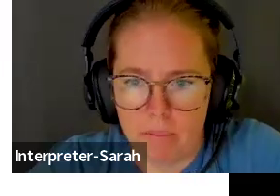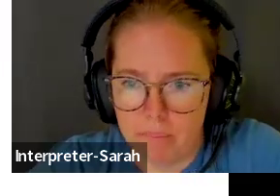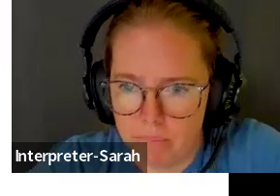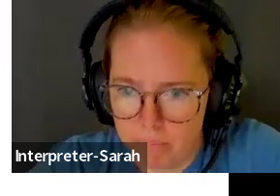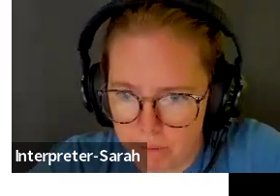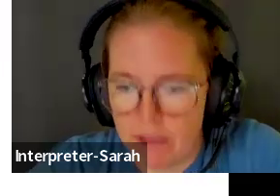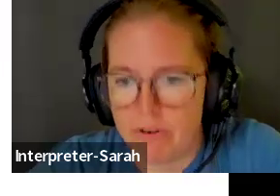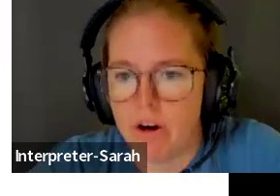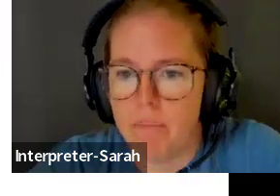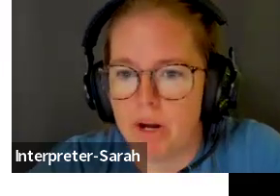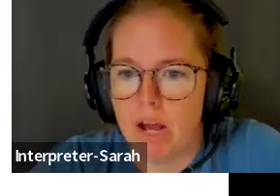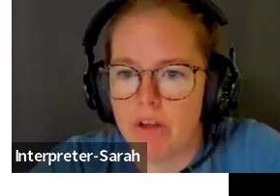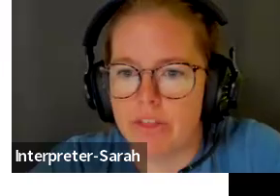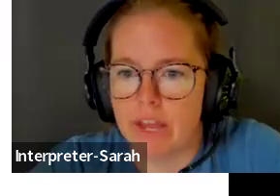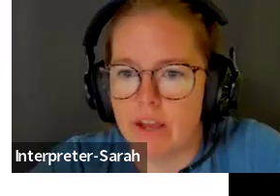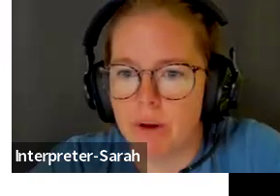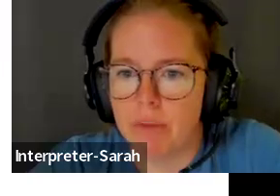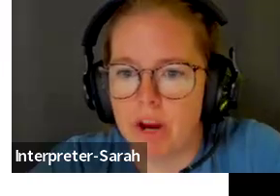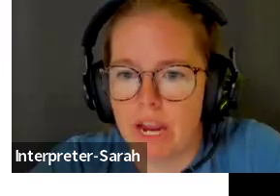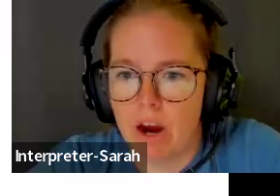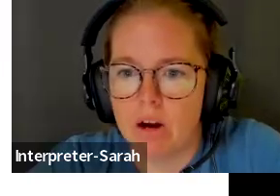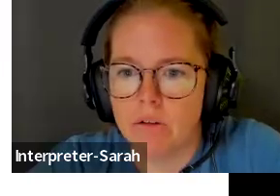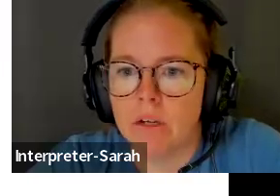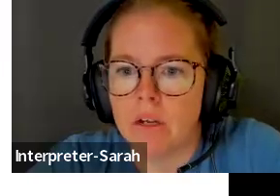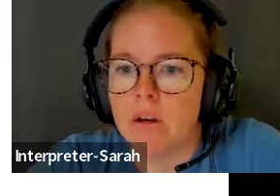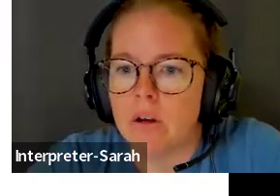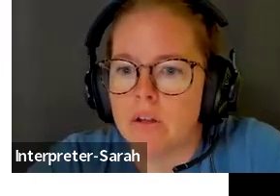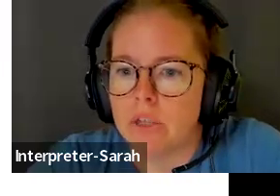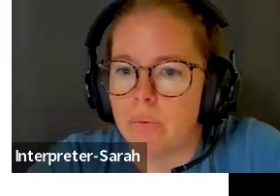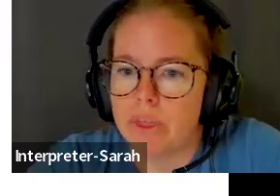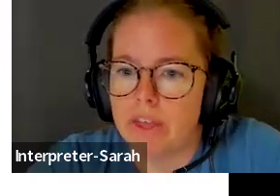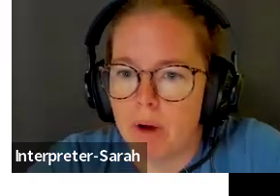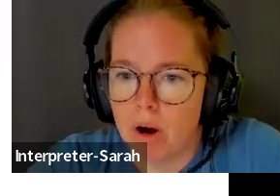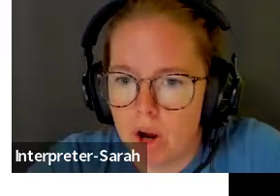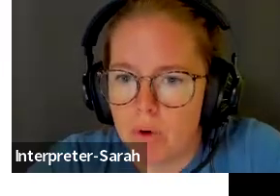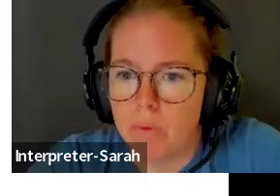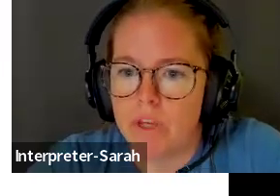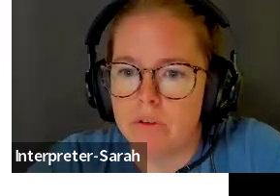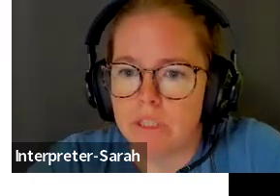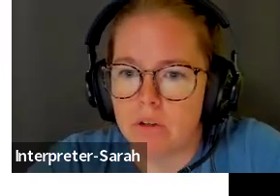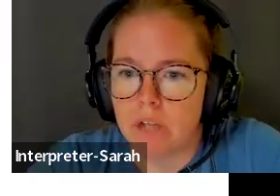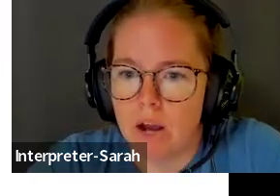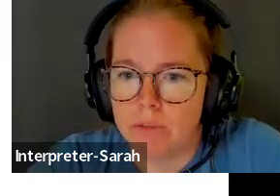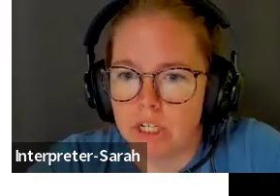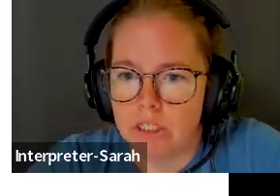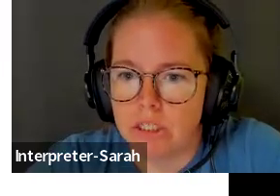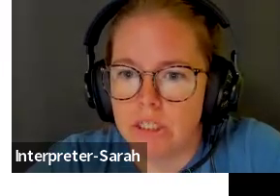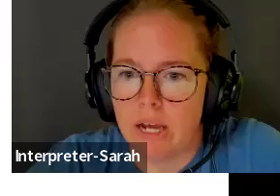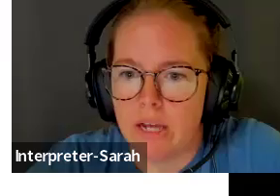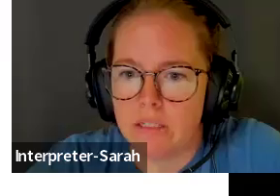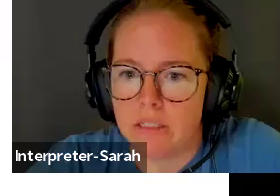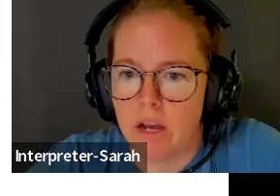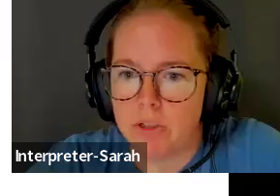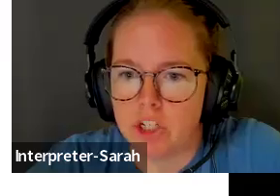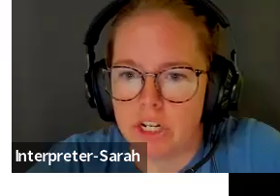in behavior, mental health, and primary care. So with the MRO, we use those